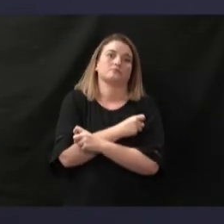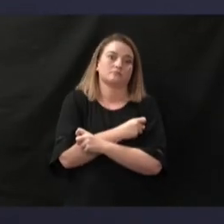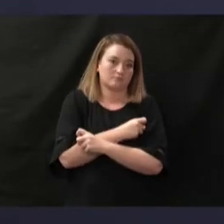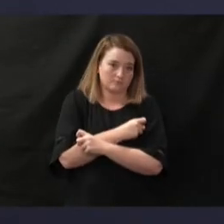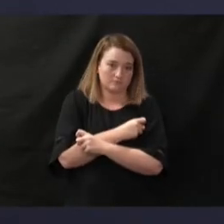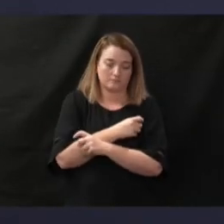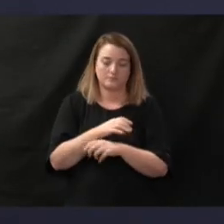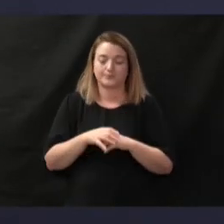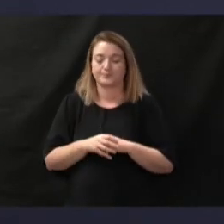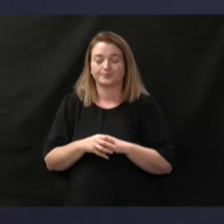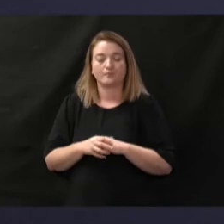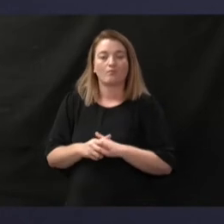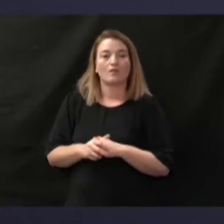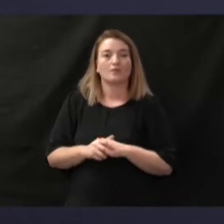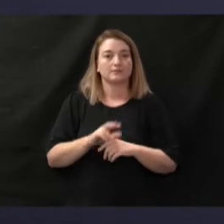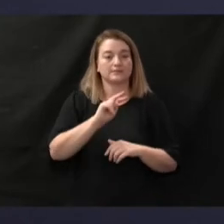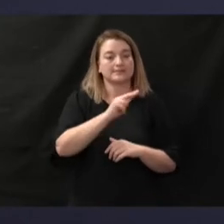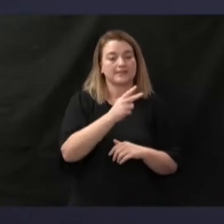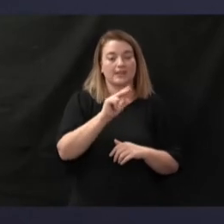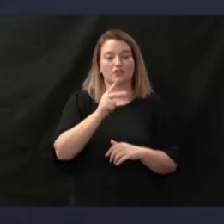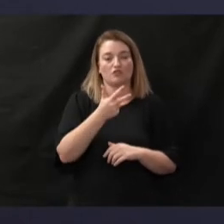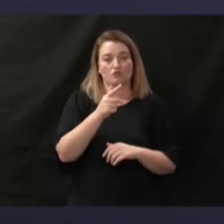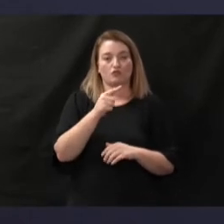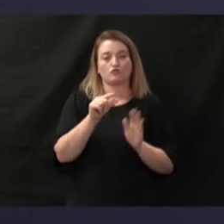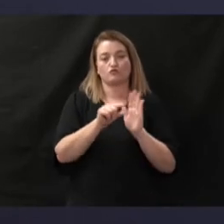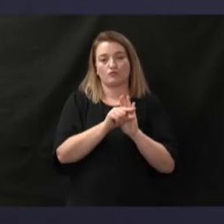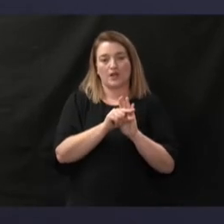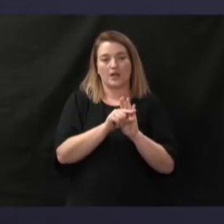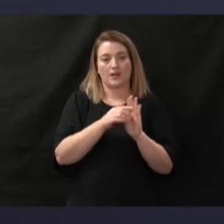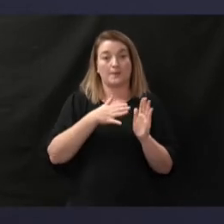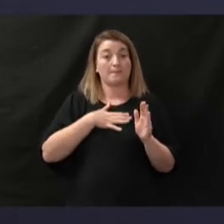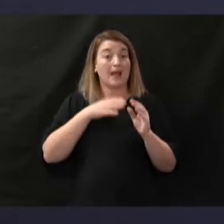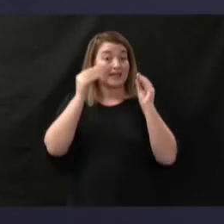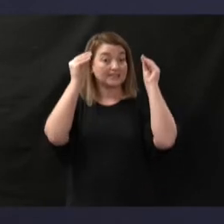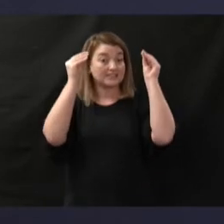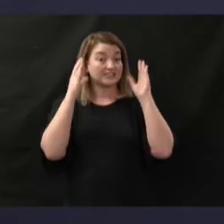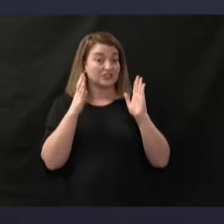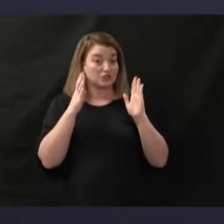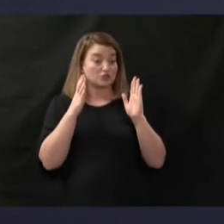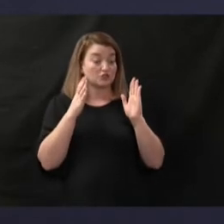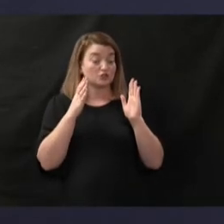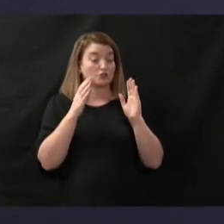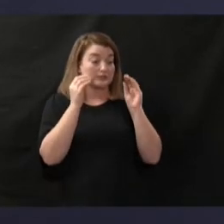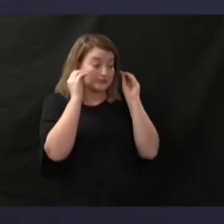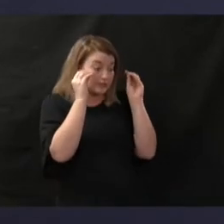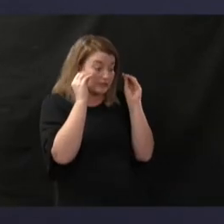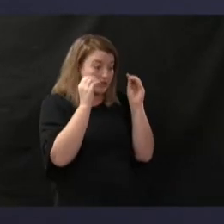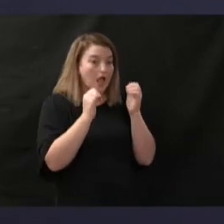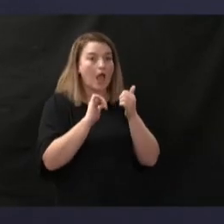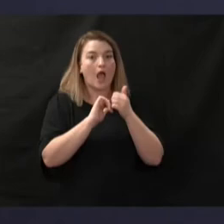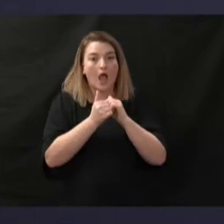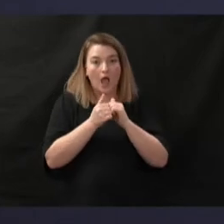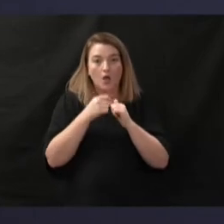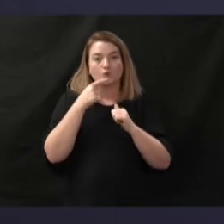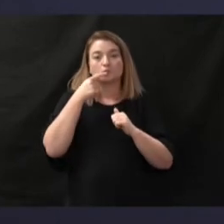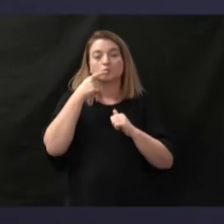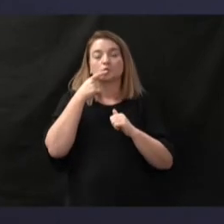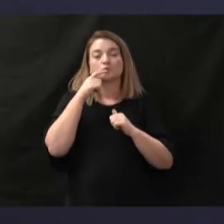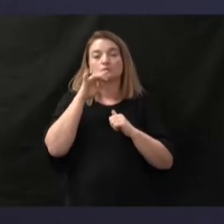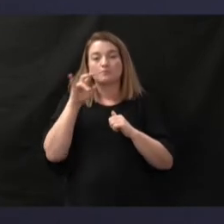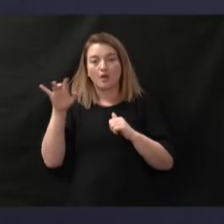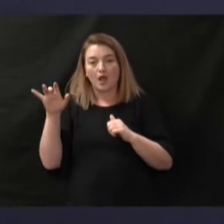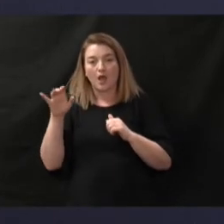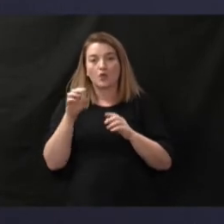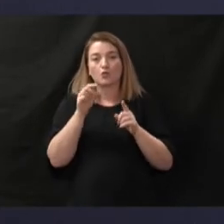like in second or third grade, my teacher was teaching us how to spell the word Wednesday, and she said it's like this,